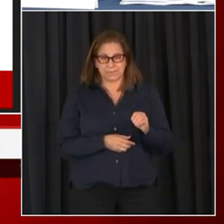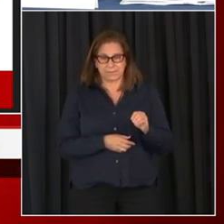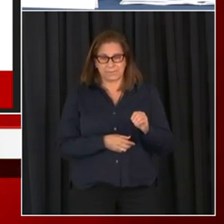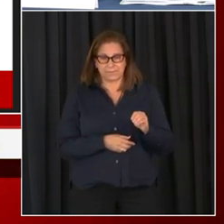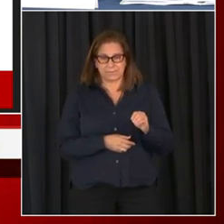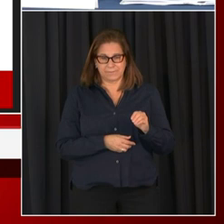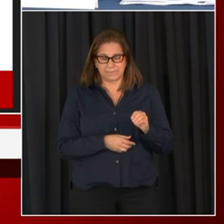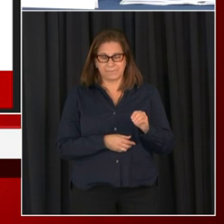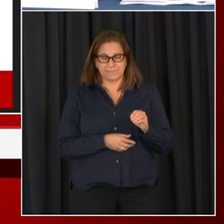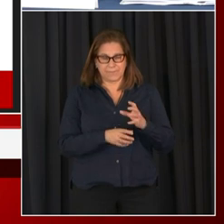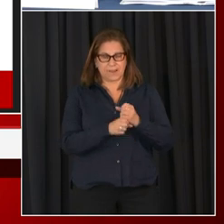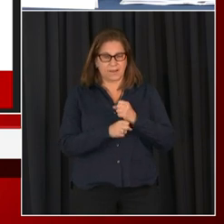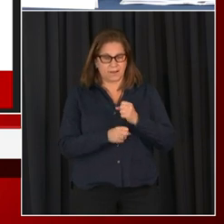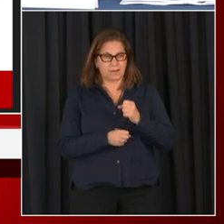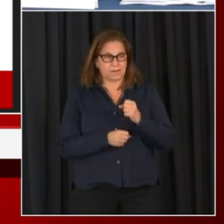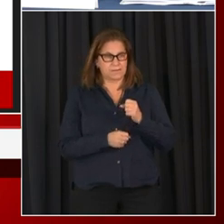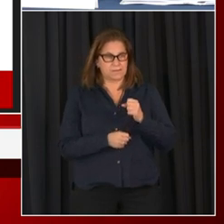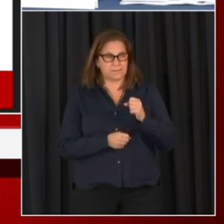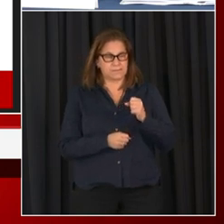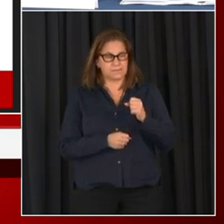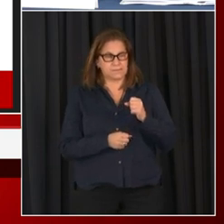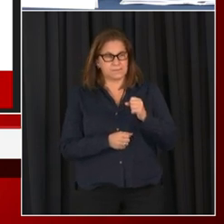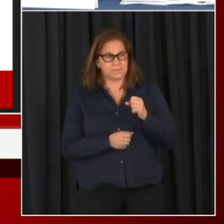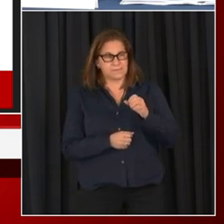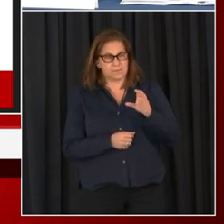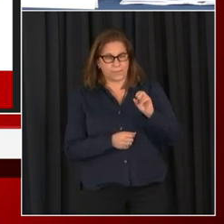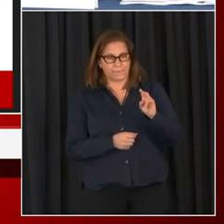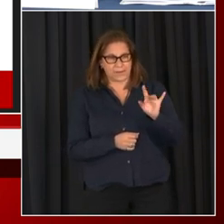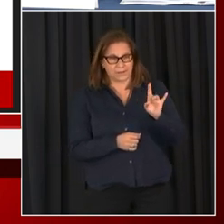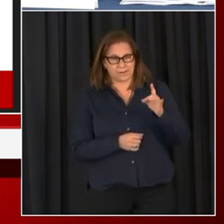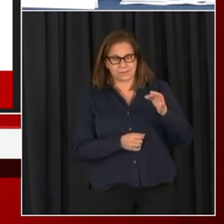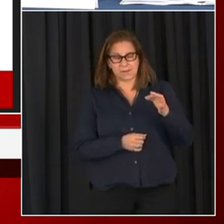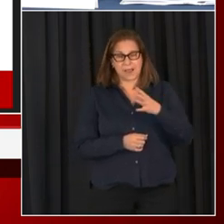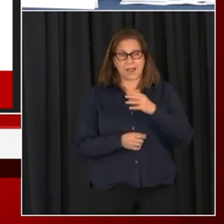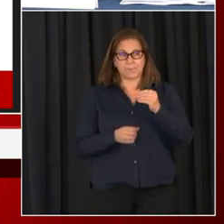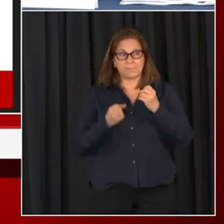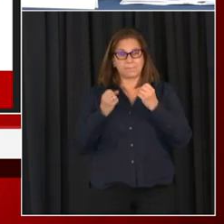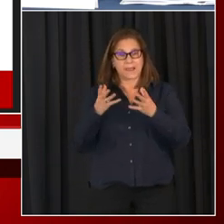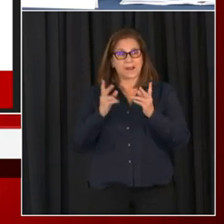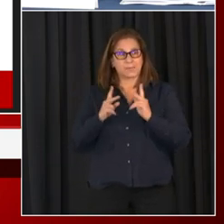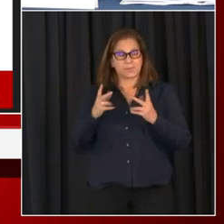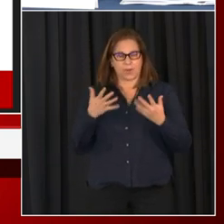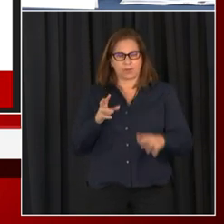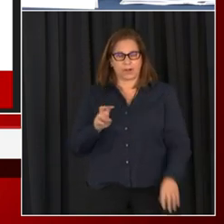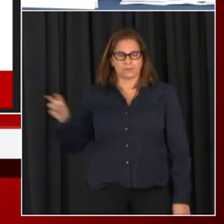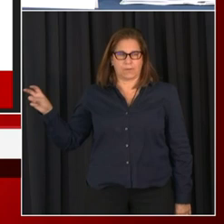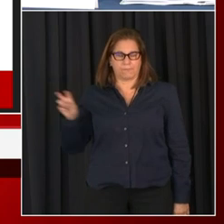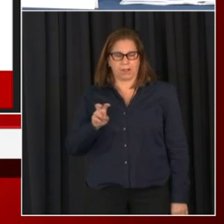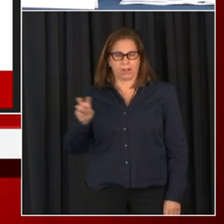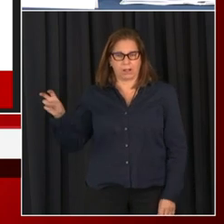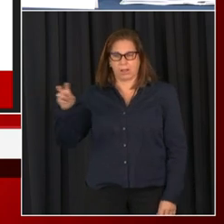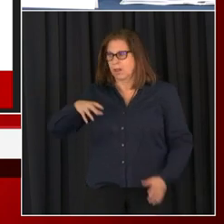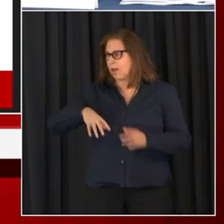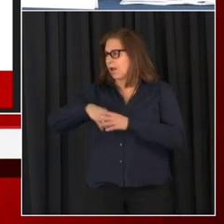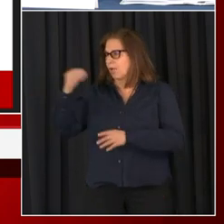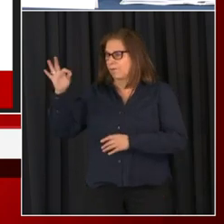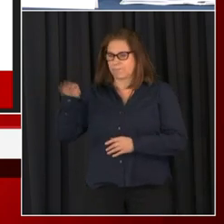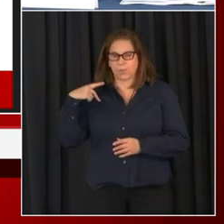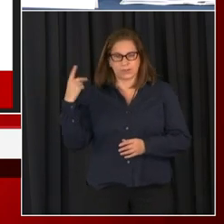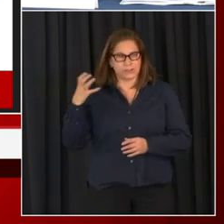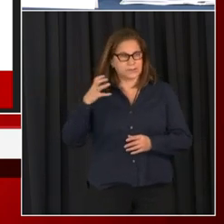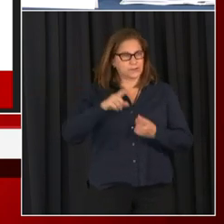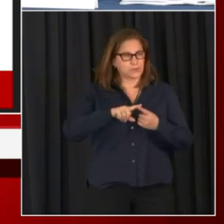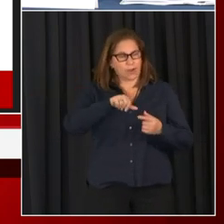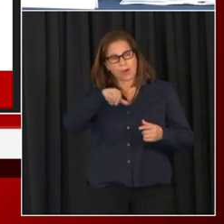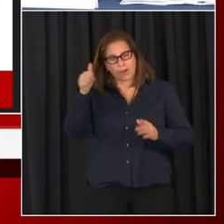focus on travel outside of the DMV region. We focus on that type of travel because we know that many